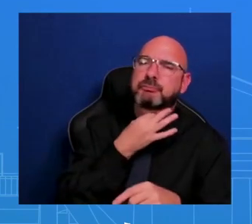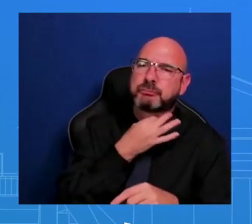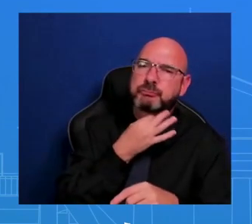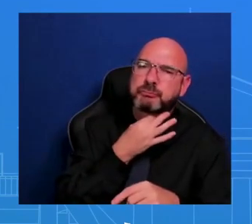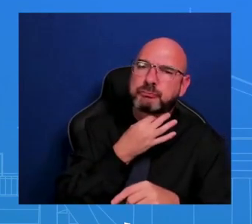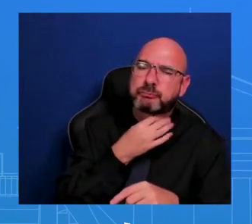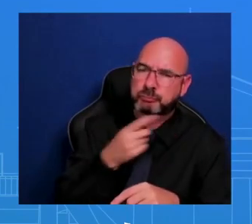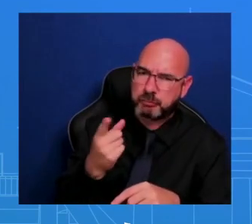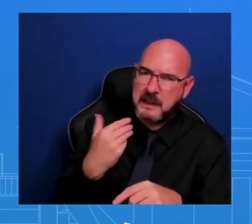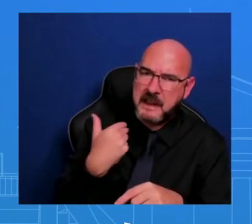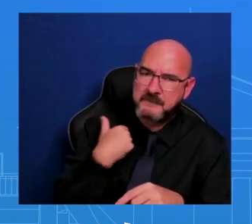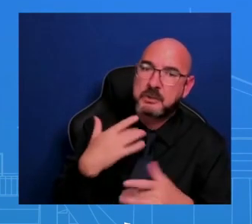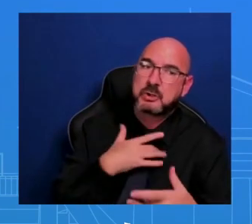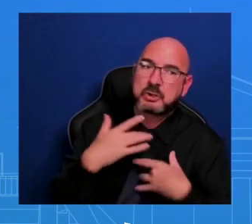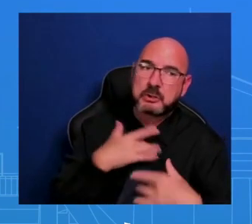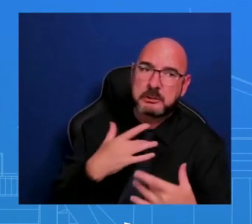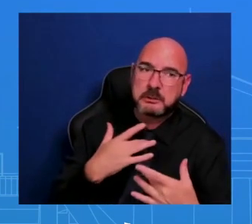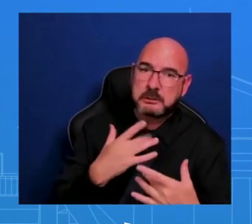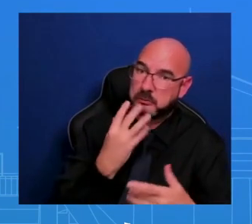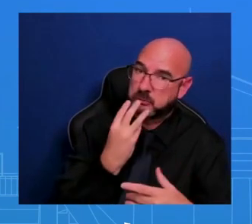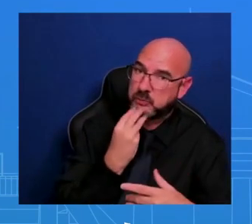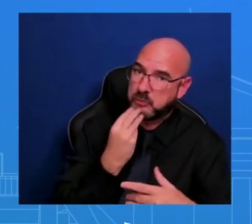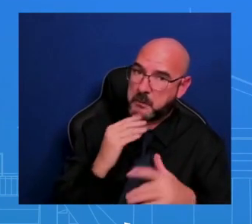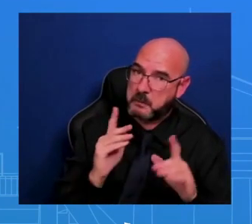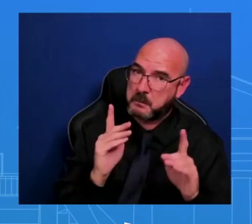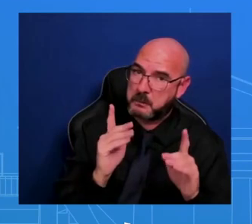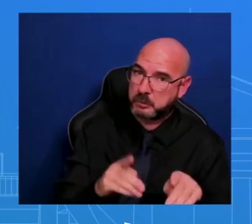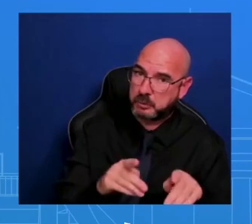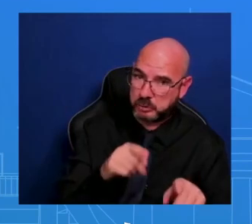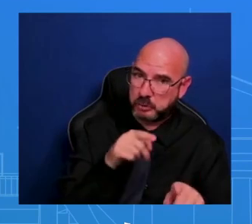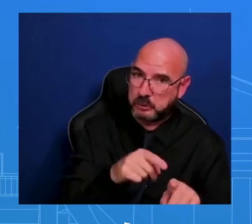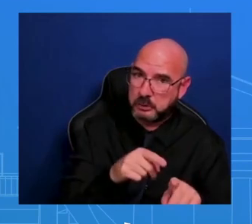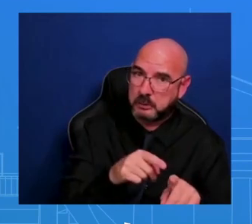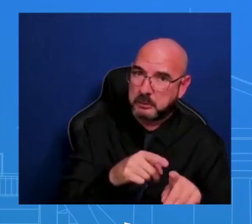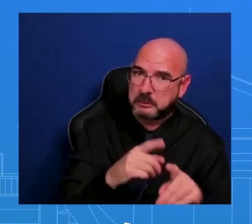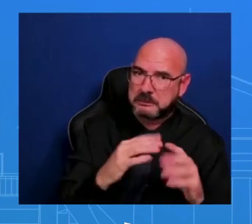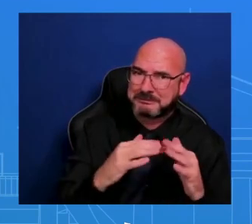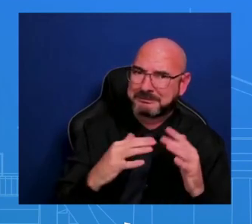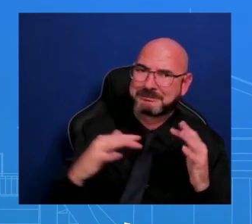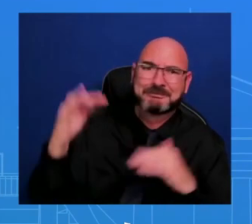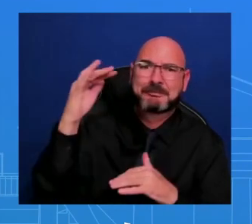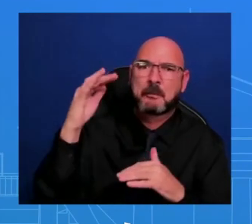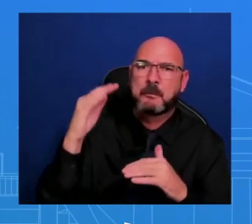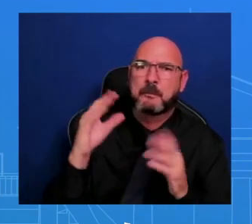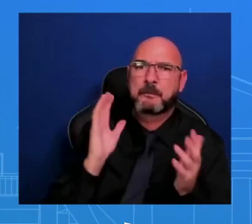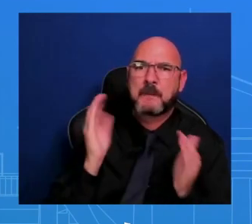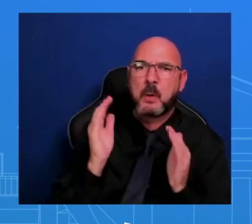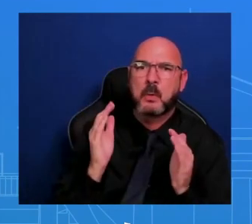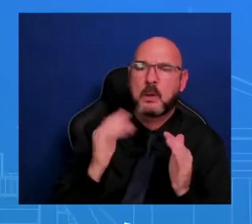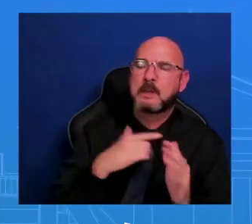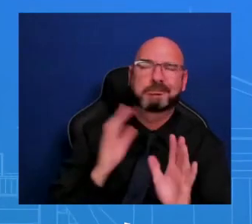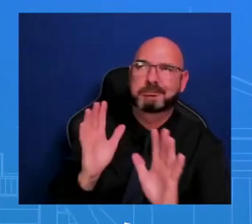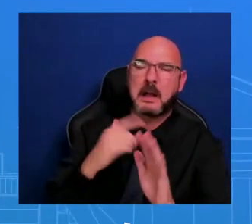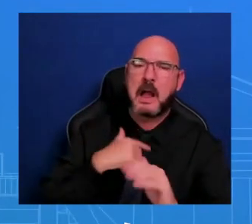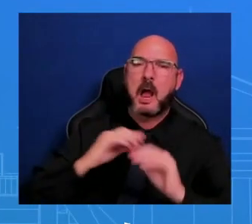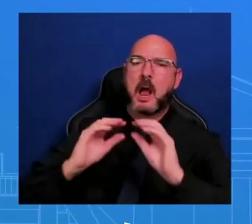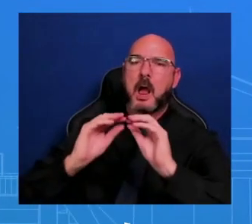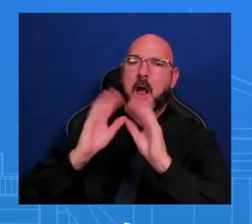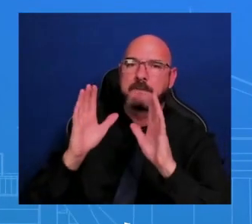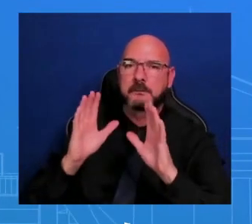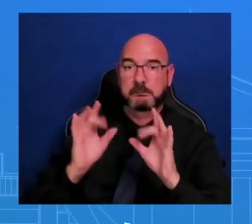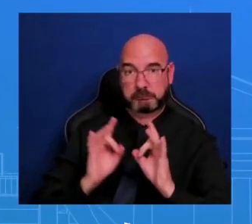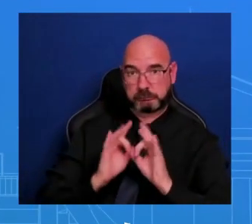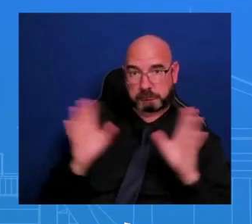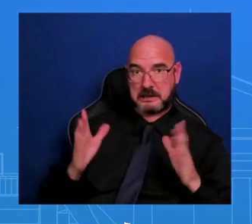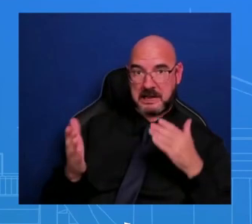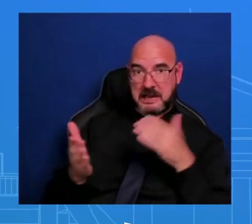response has been disproportionate in response to the obviously horrific attack that we've seen from Hamas. We're going to avoid trying to react to every